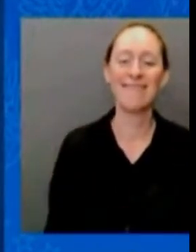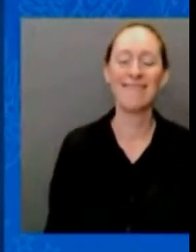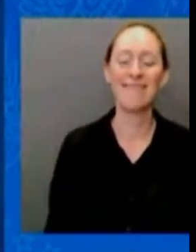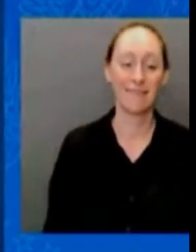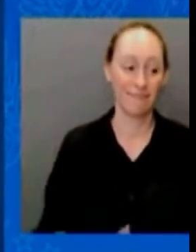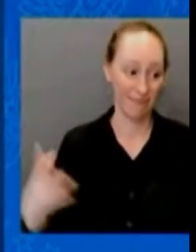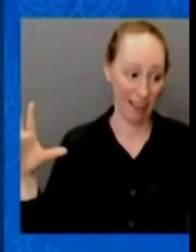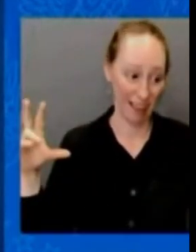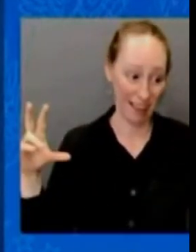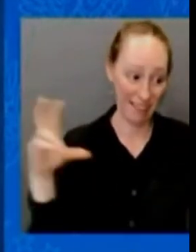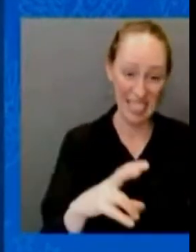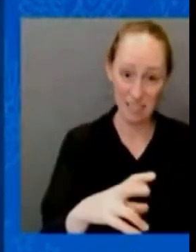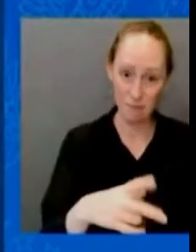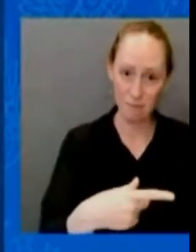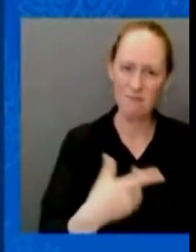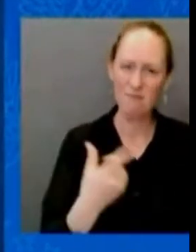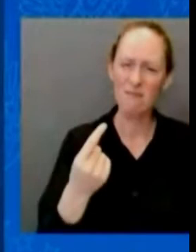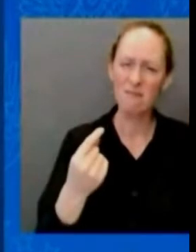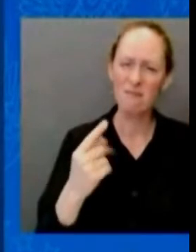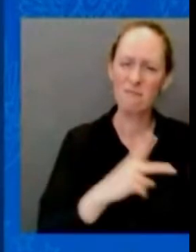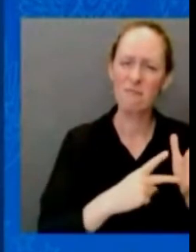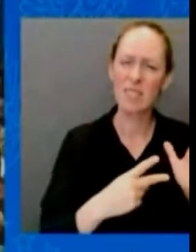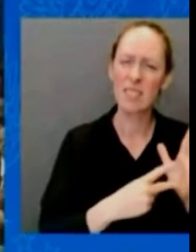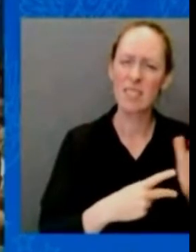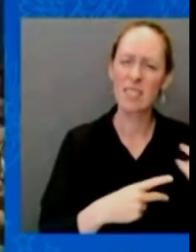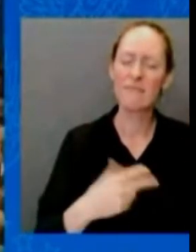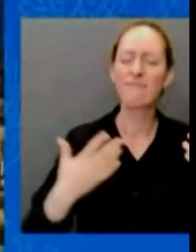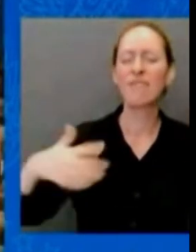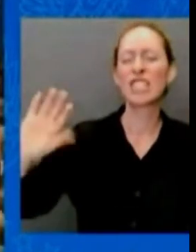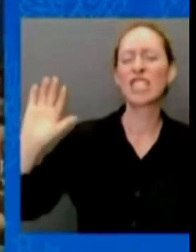America. One of the bright spots around the country.